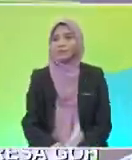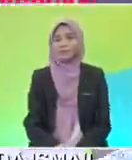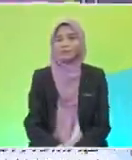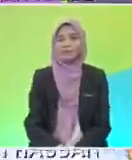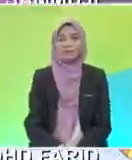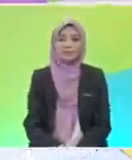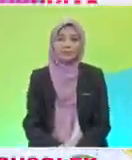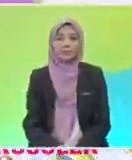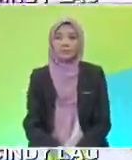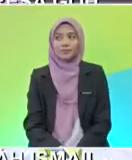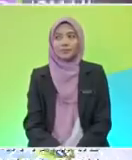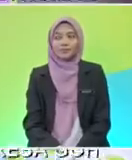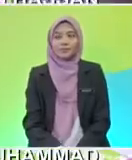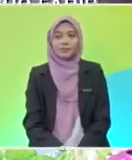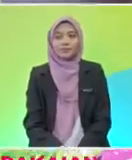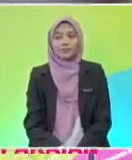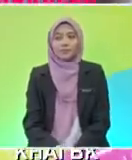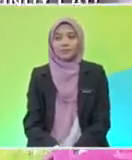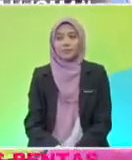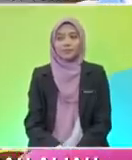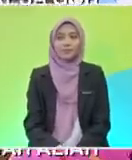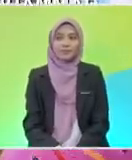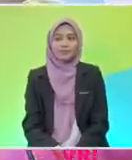We've got a picnic basket too, Sean. Oh.